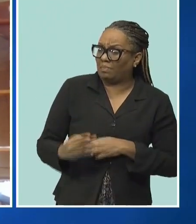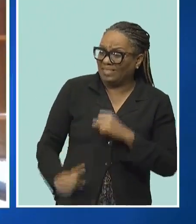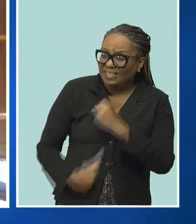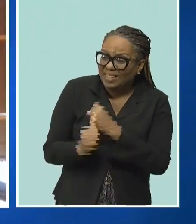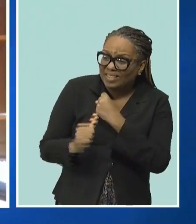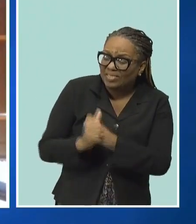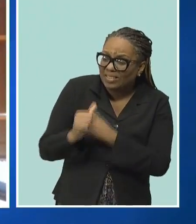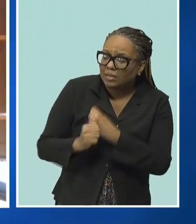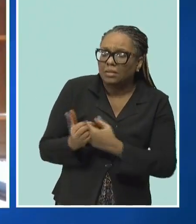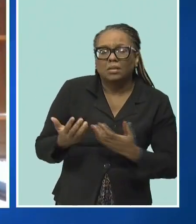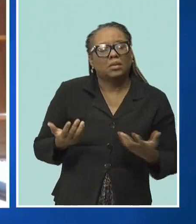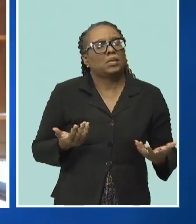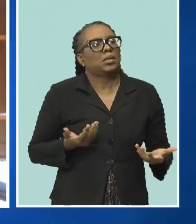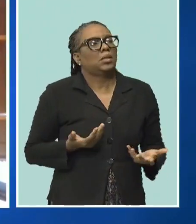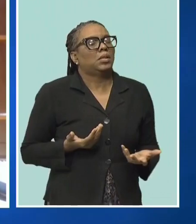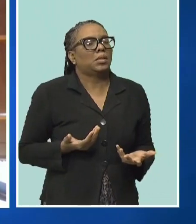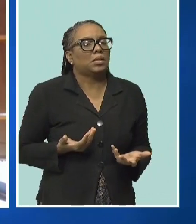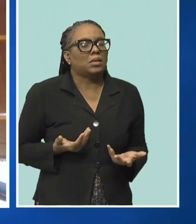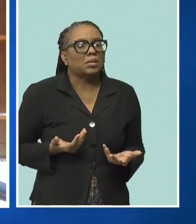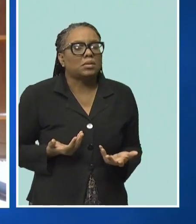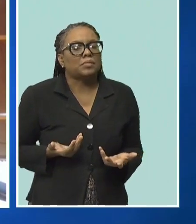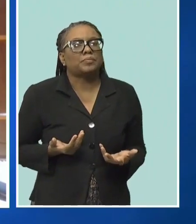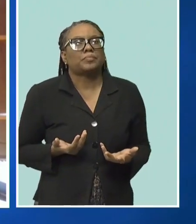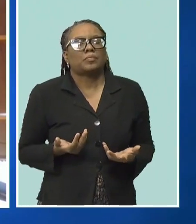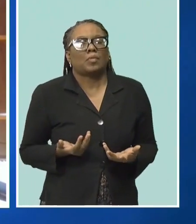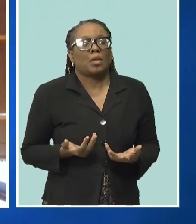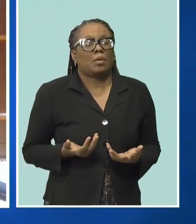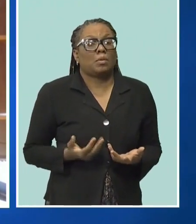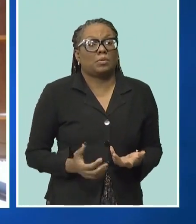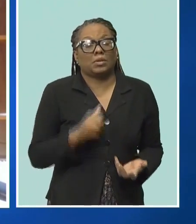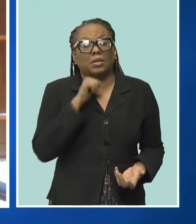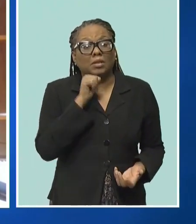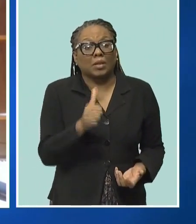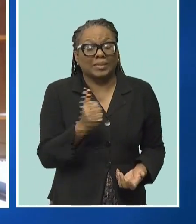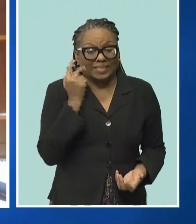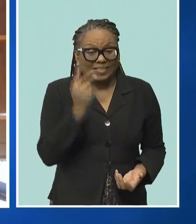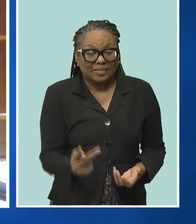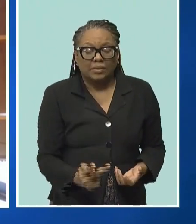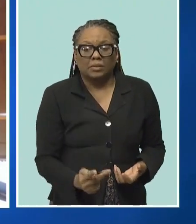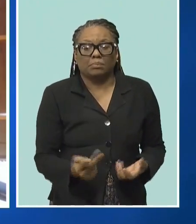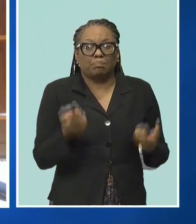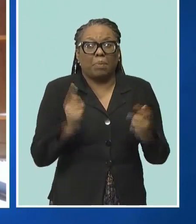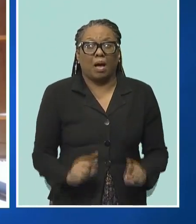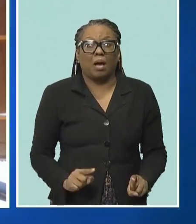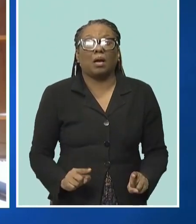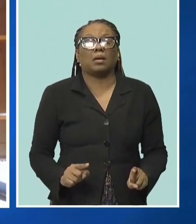Well, it is not a matter of seeing incidents. There has been a lot of